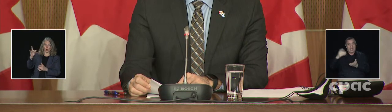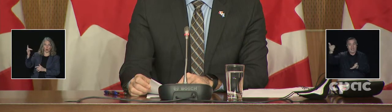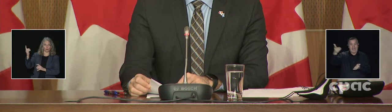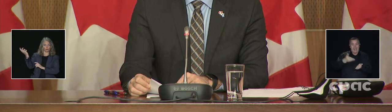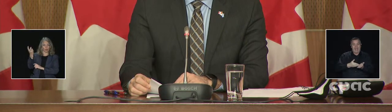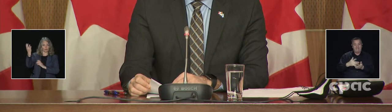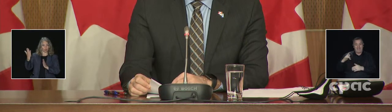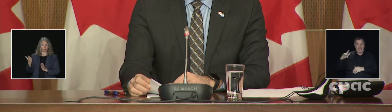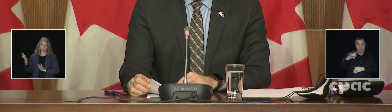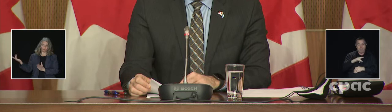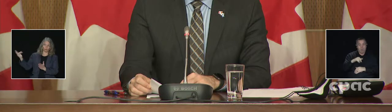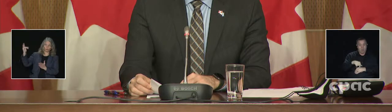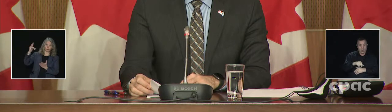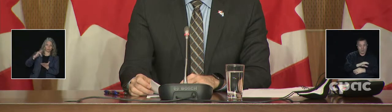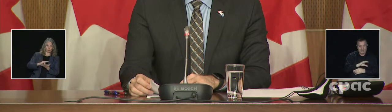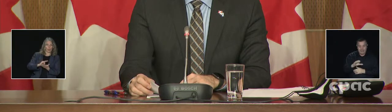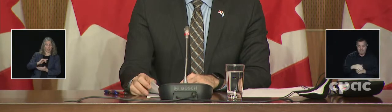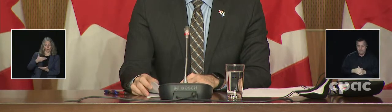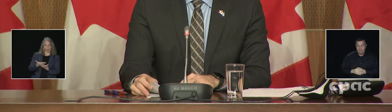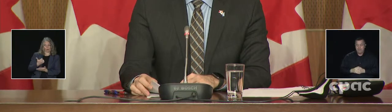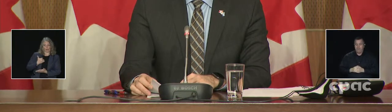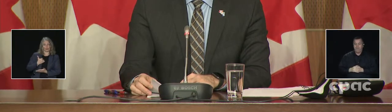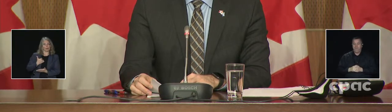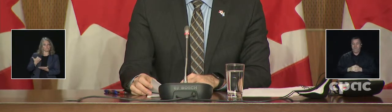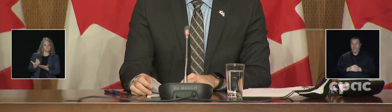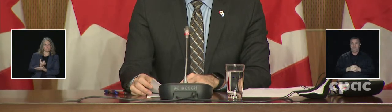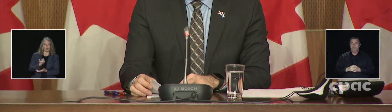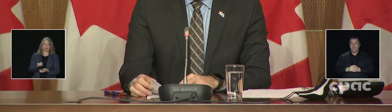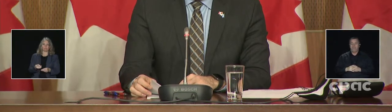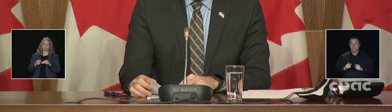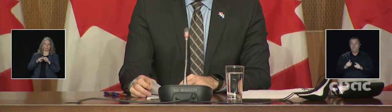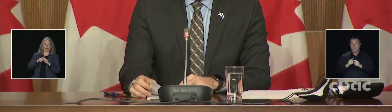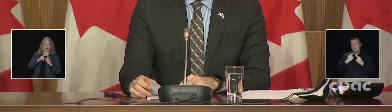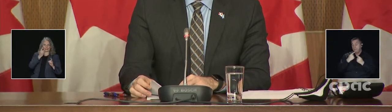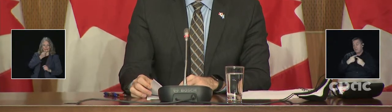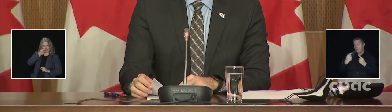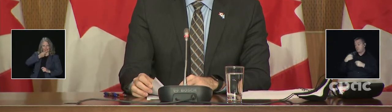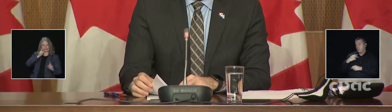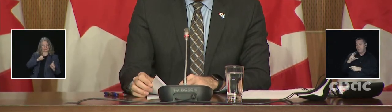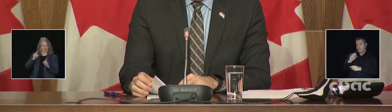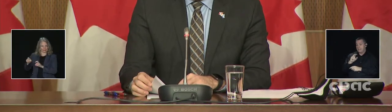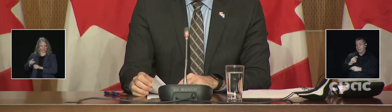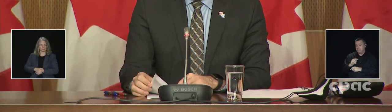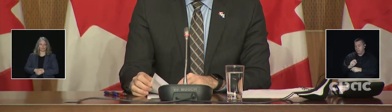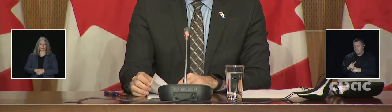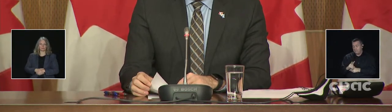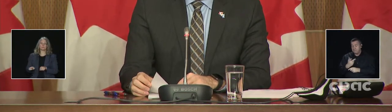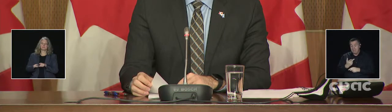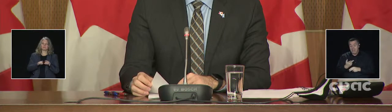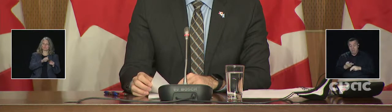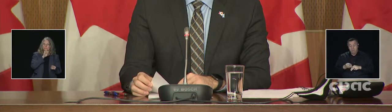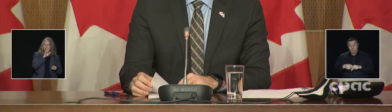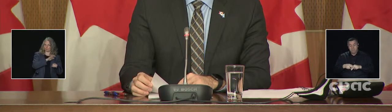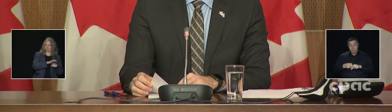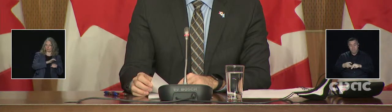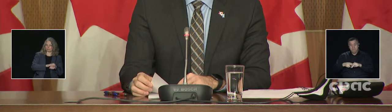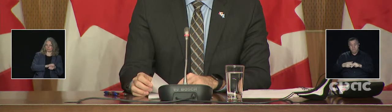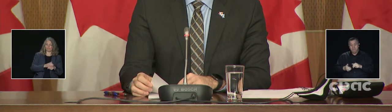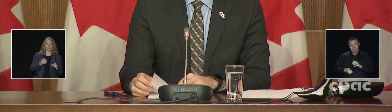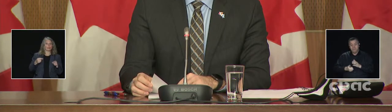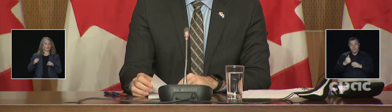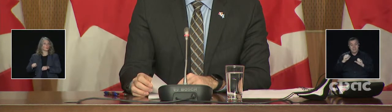aux aéroports canadiens. As announced on November 30th, we are gradually ramping up our testing capacity